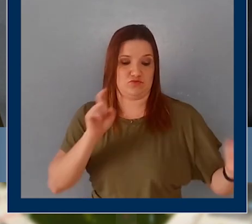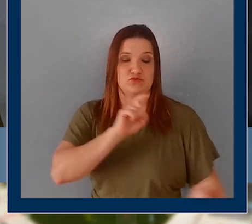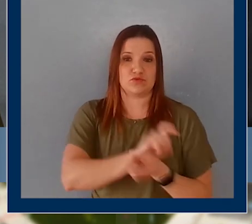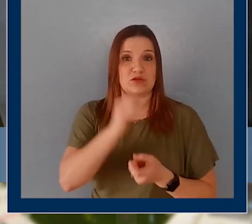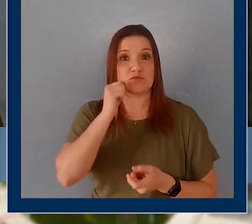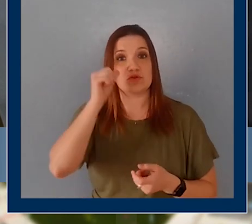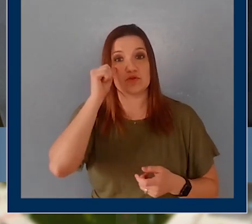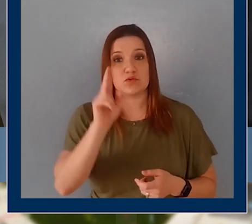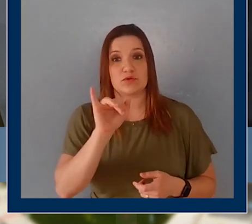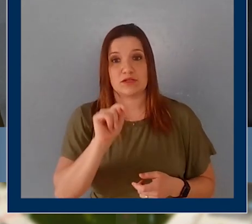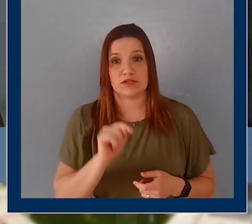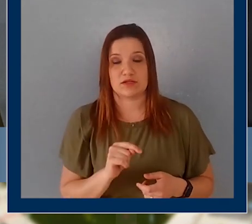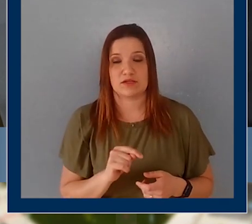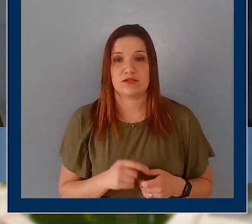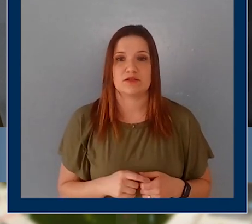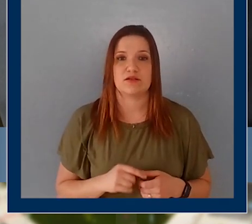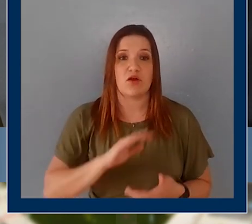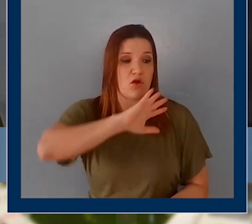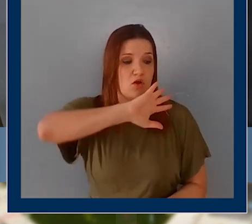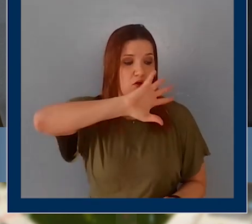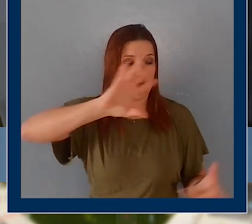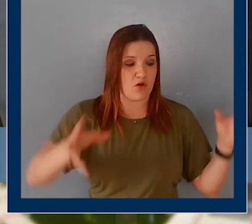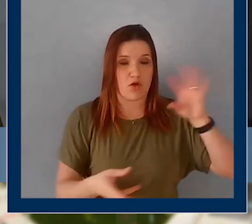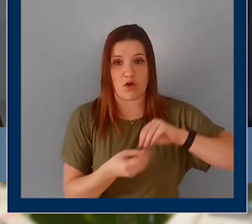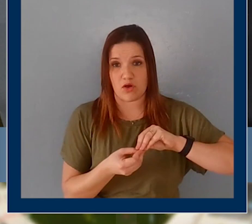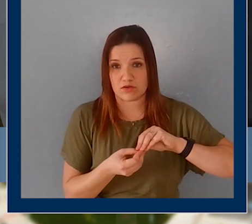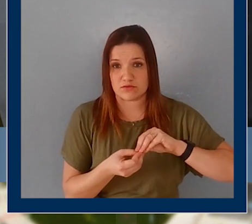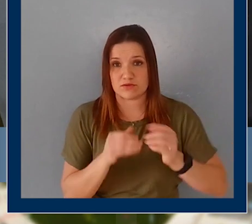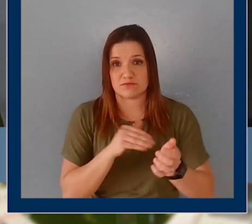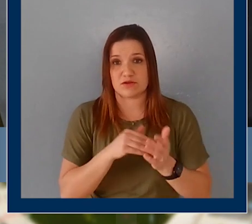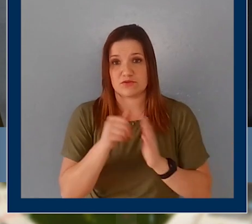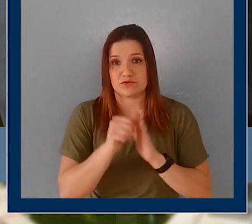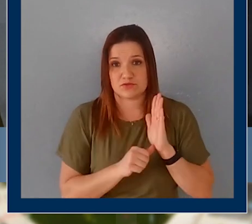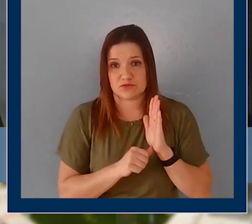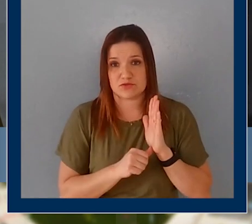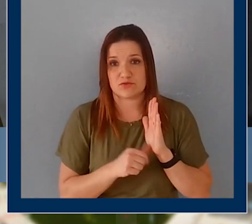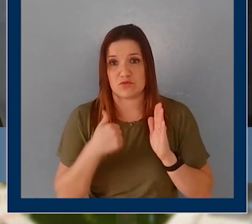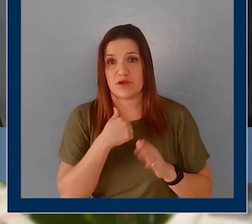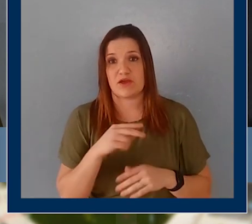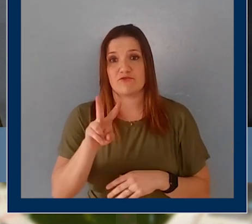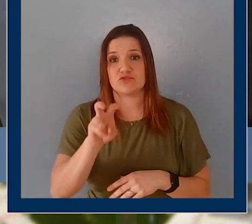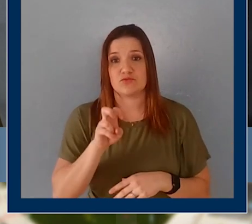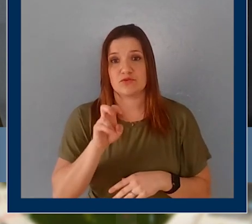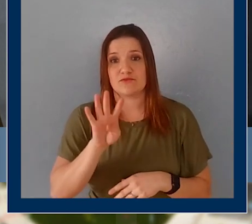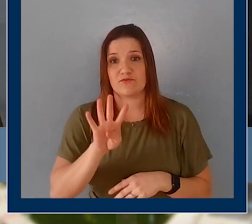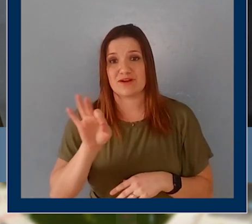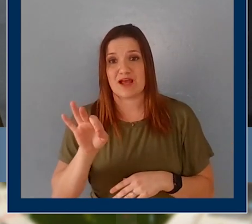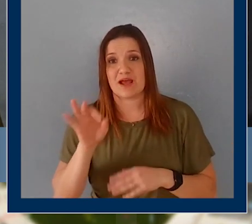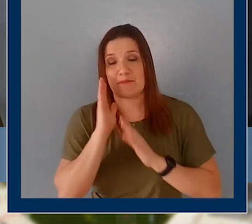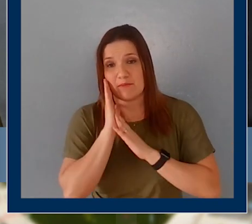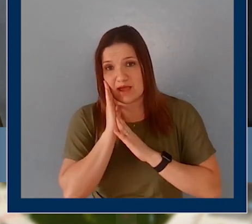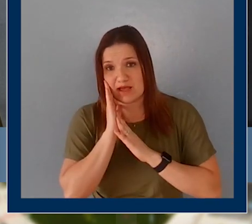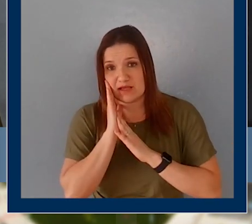intermediate critical care unit, we have 54 beds between 3 West and 5 Tower. Only 4 of those beds